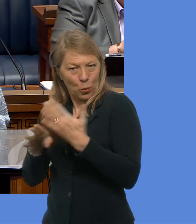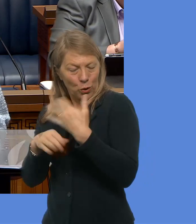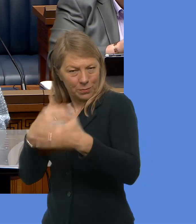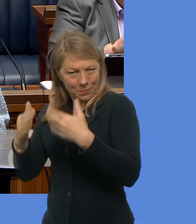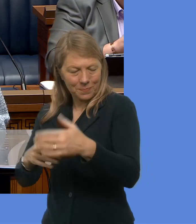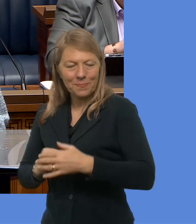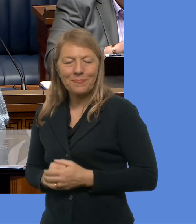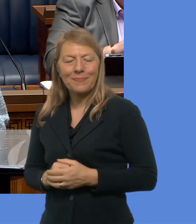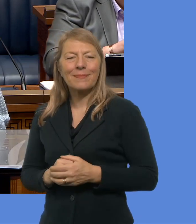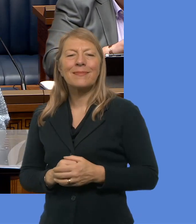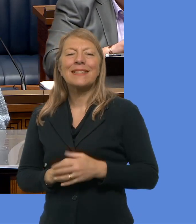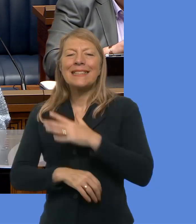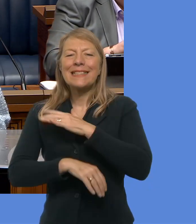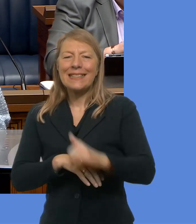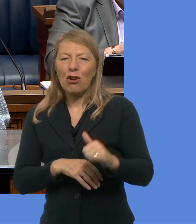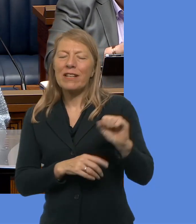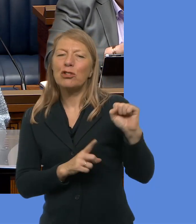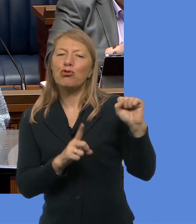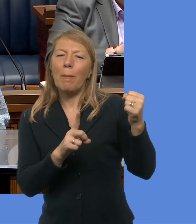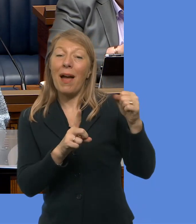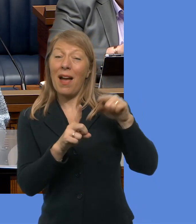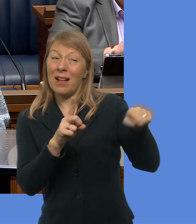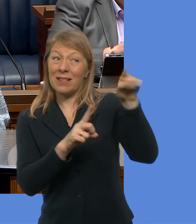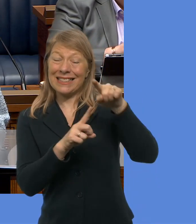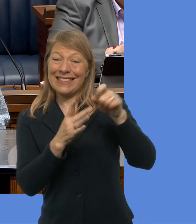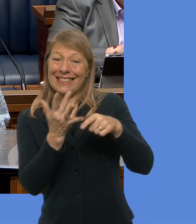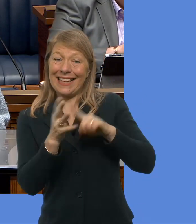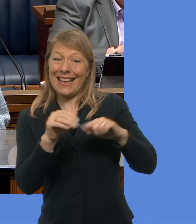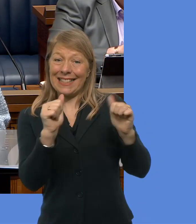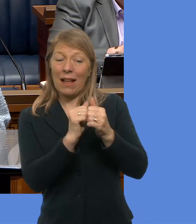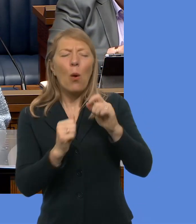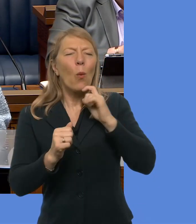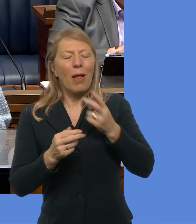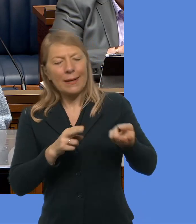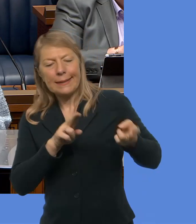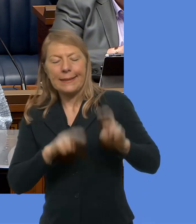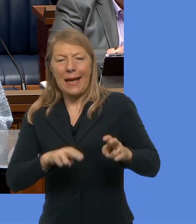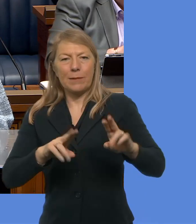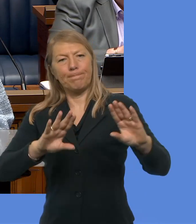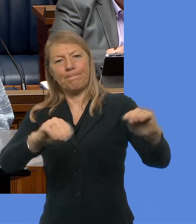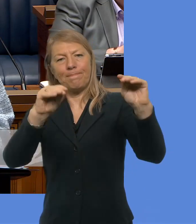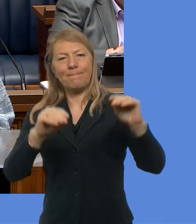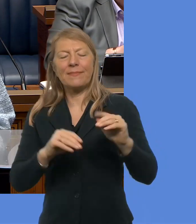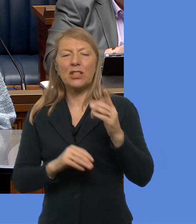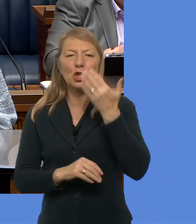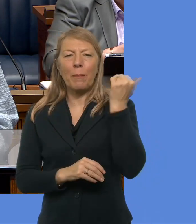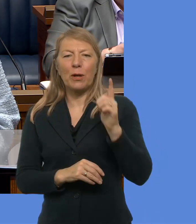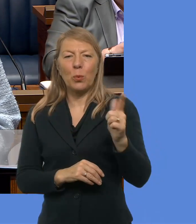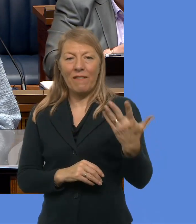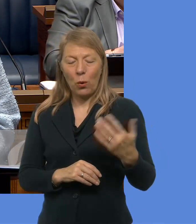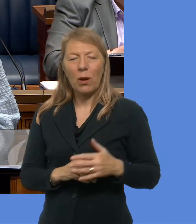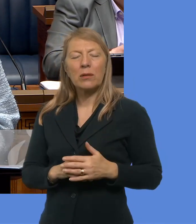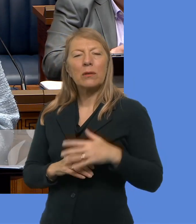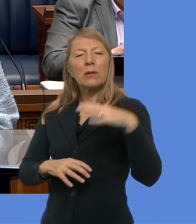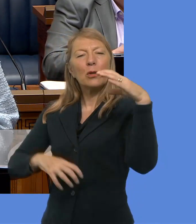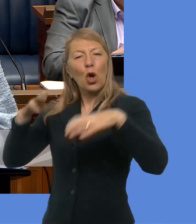Strabane District Council City deal is preparing for deal signing in summer 2024. The Causeway Coast and Glens growth deal signed